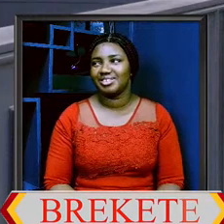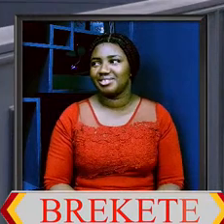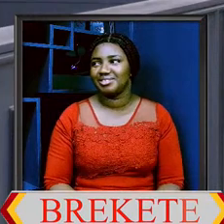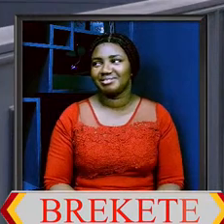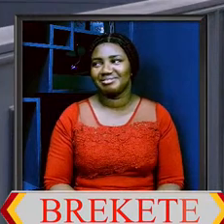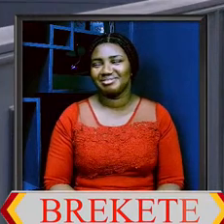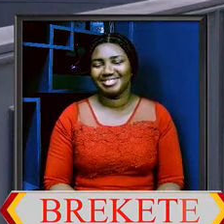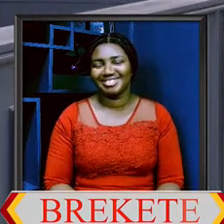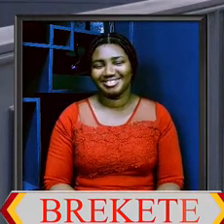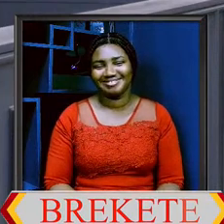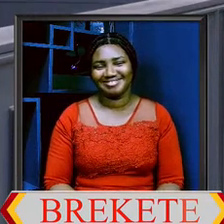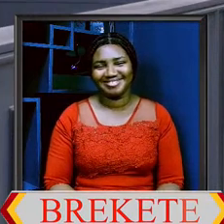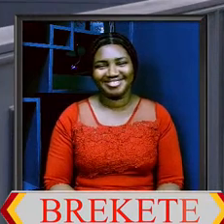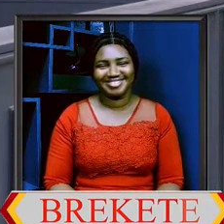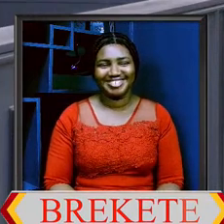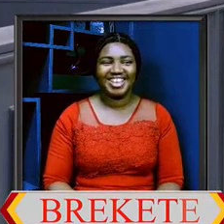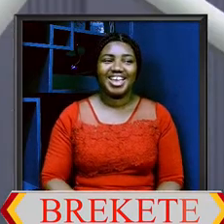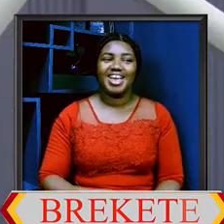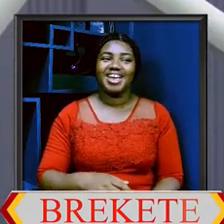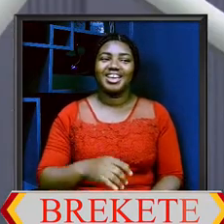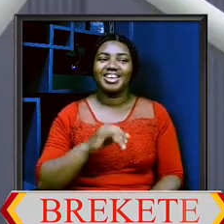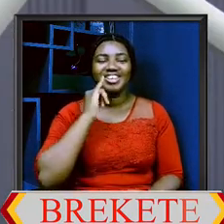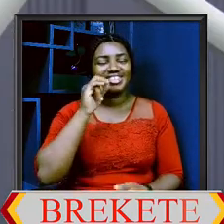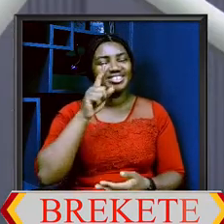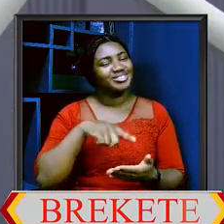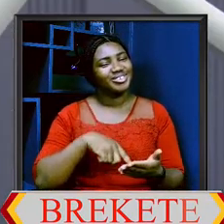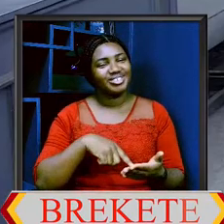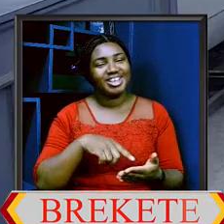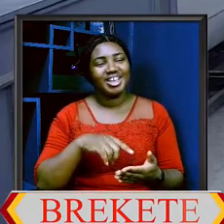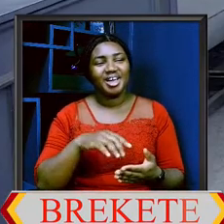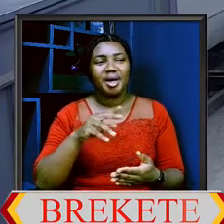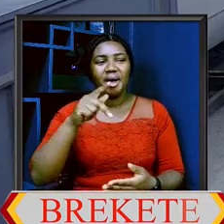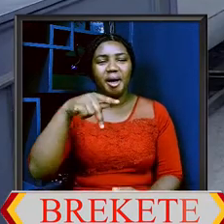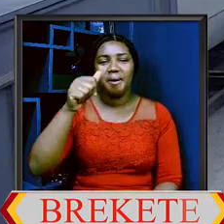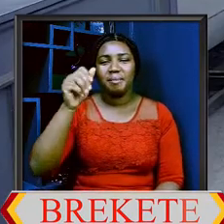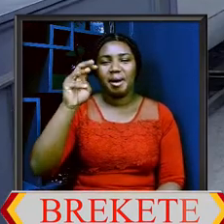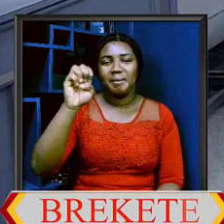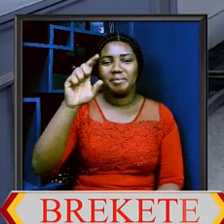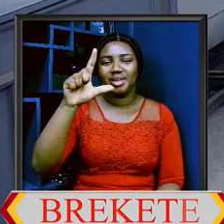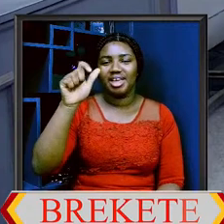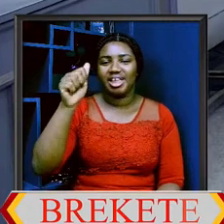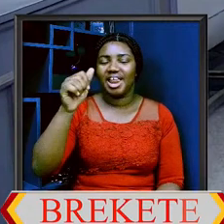no p no be waiting you mean